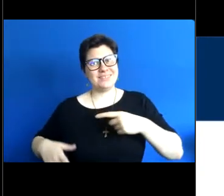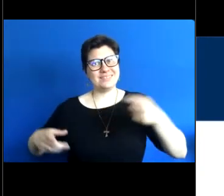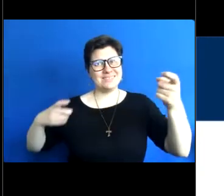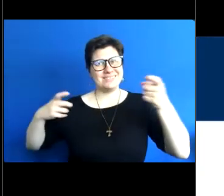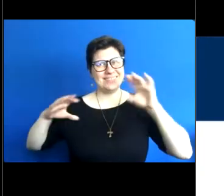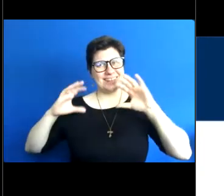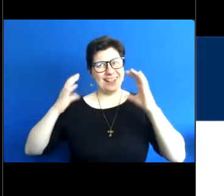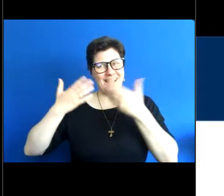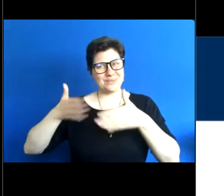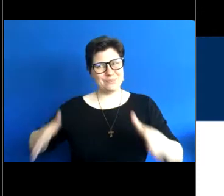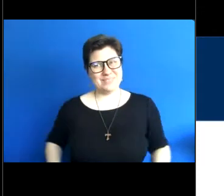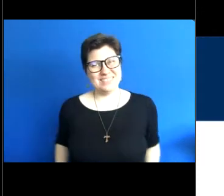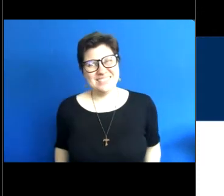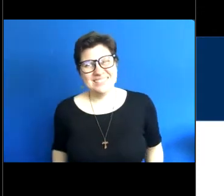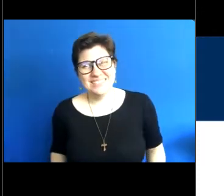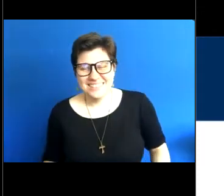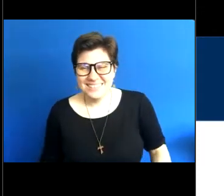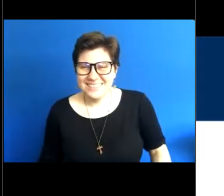classroom.